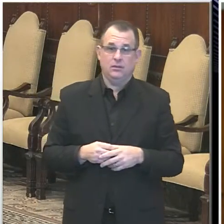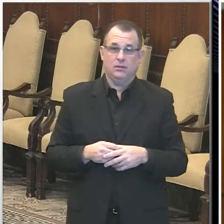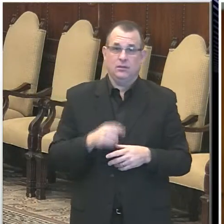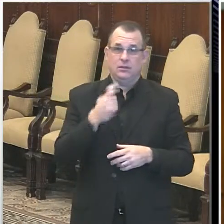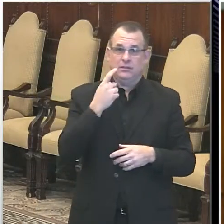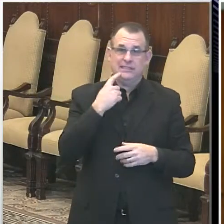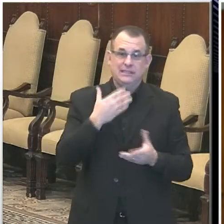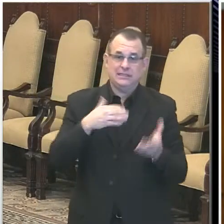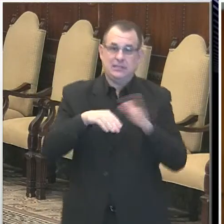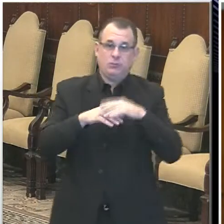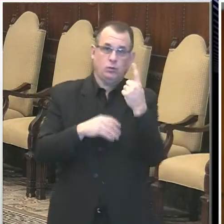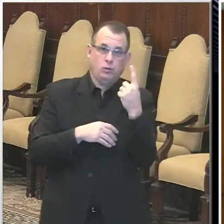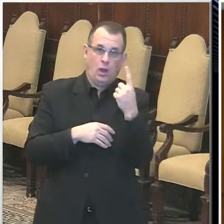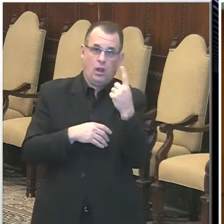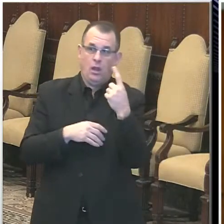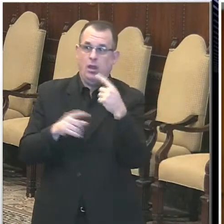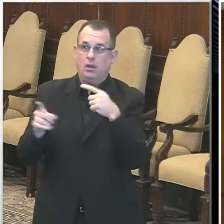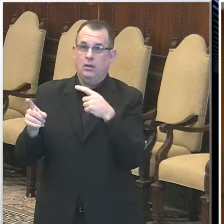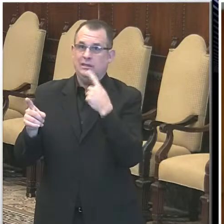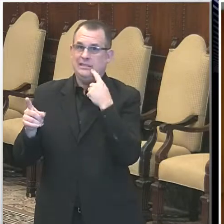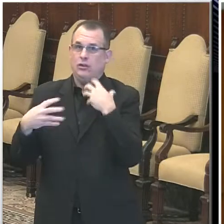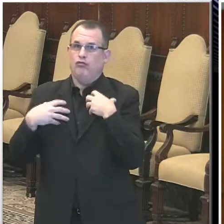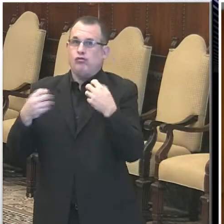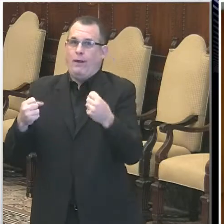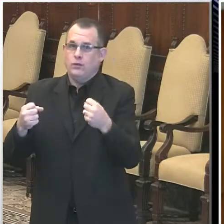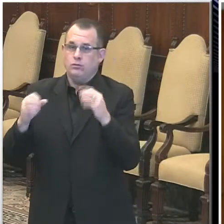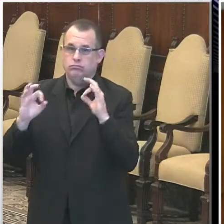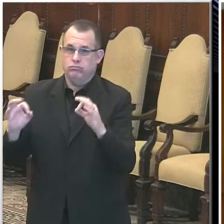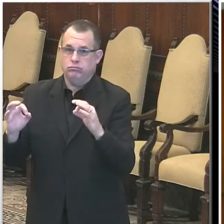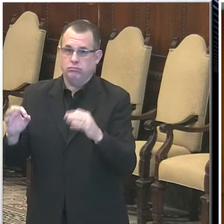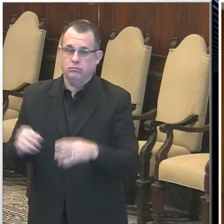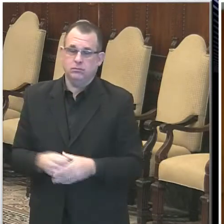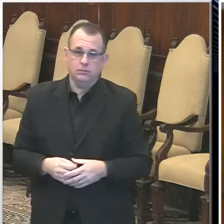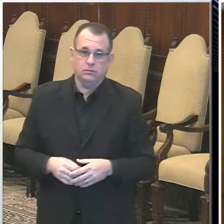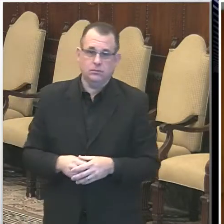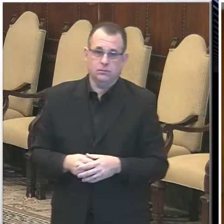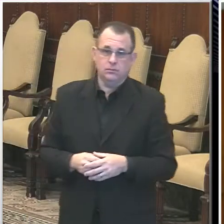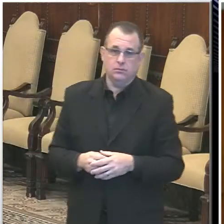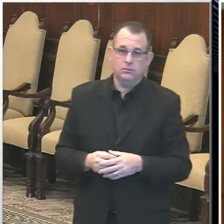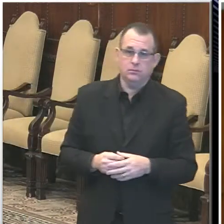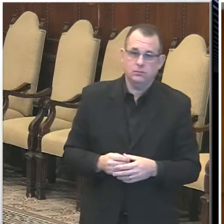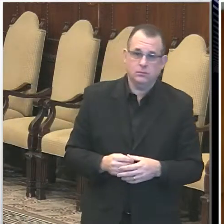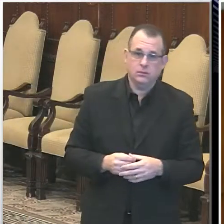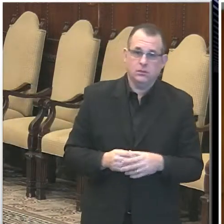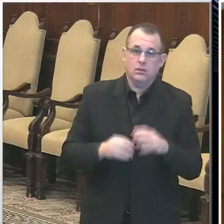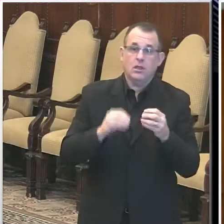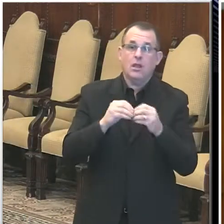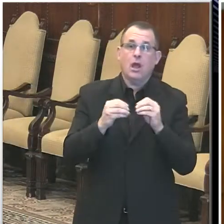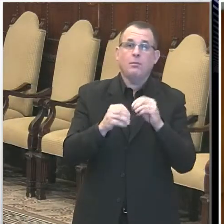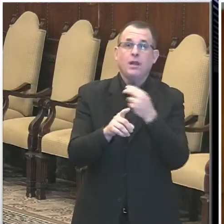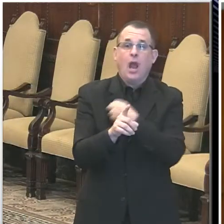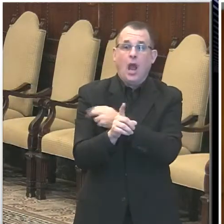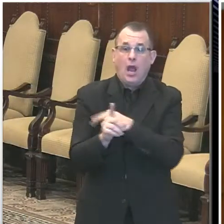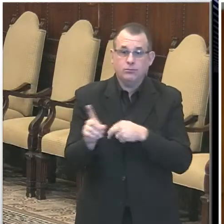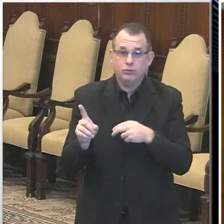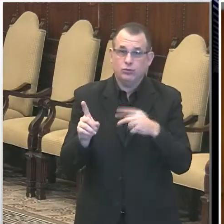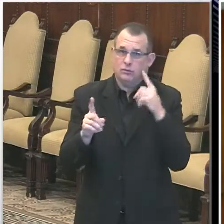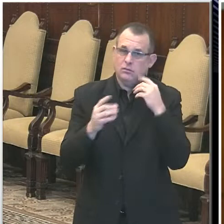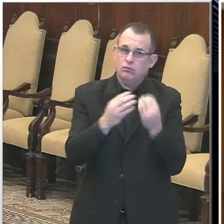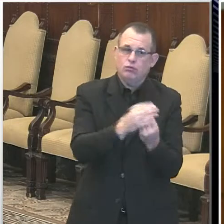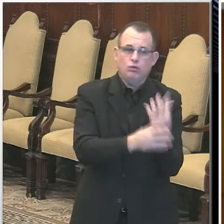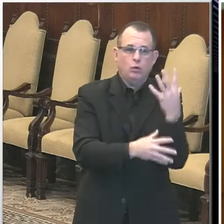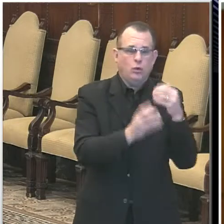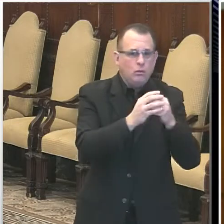recovered. The number of cases of this infection, people with this infection in hospitals, has been growing. Right now in the city,